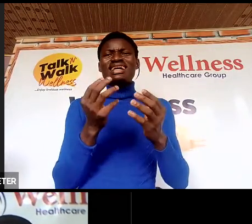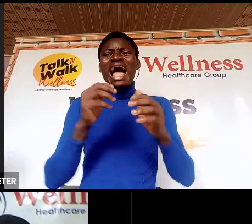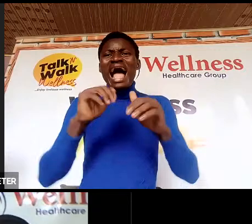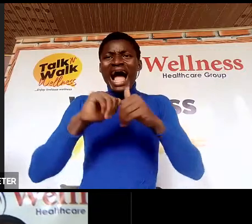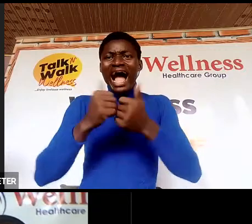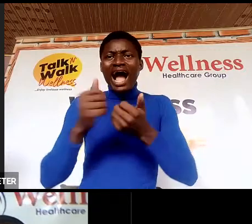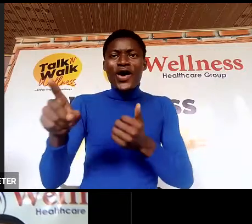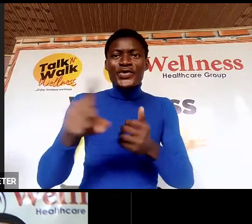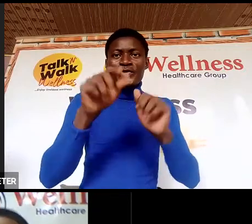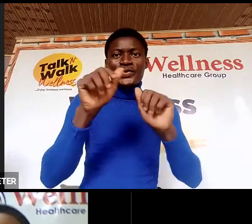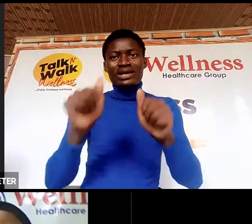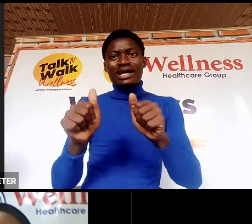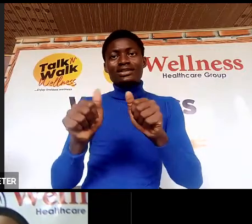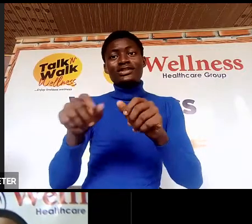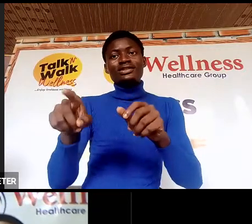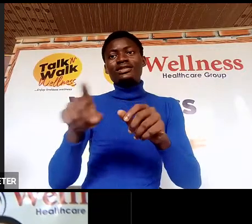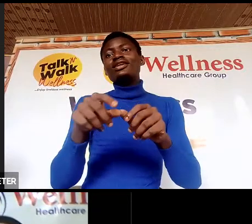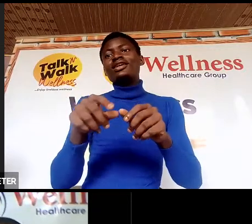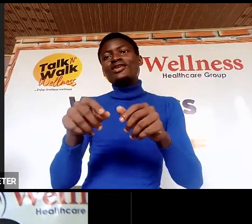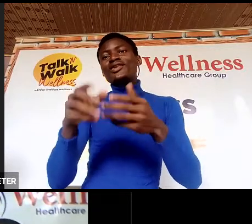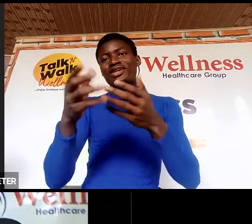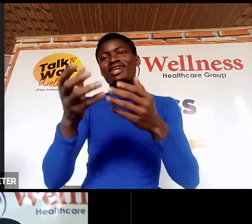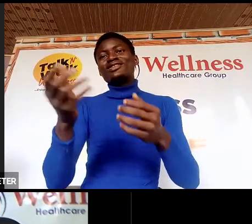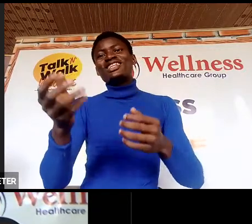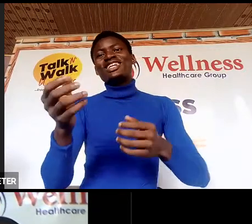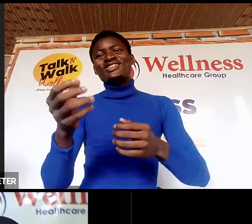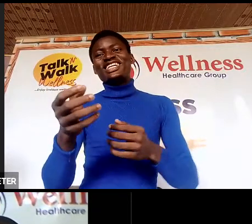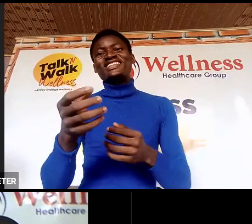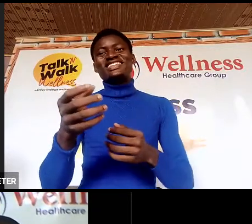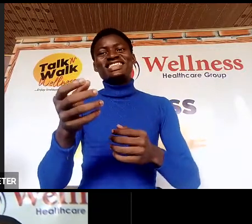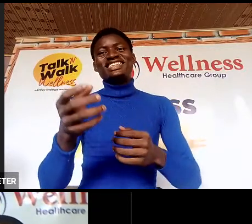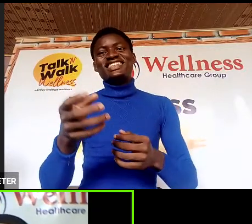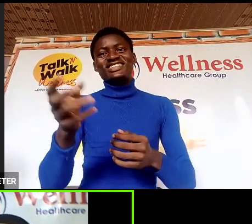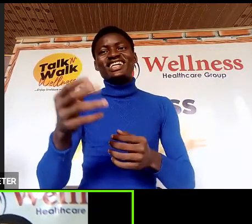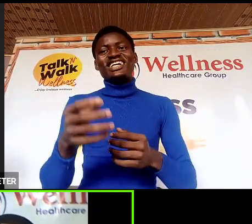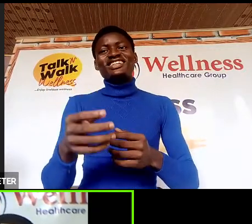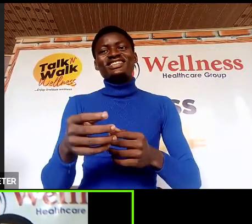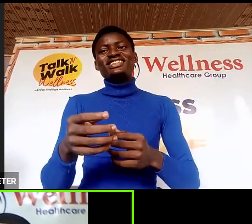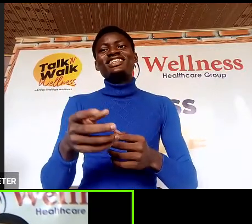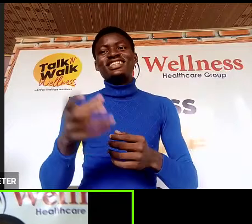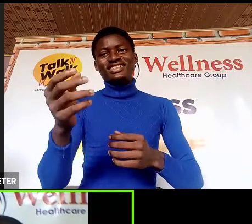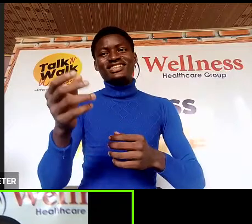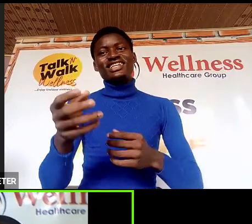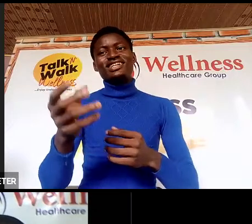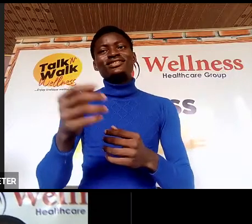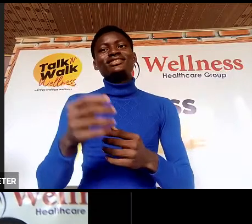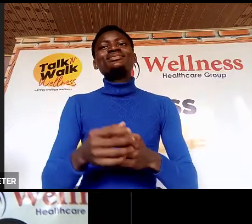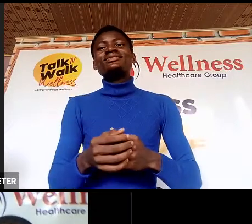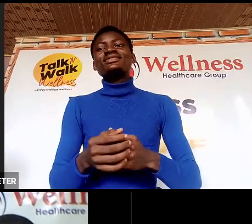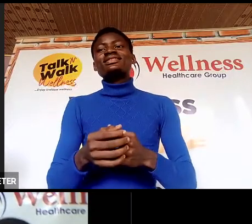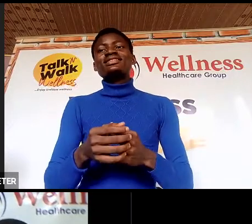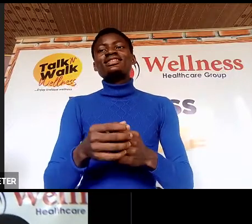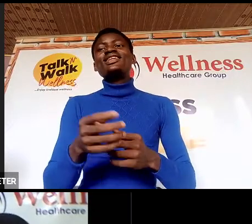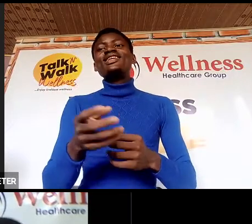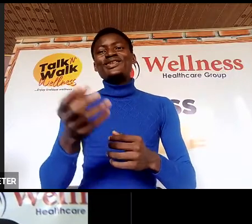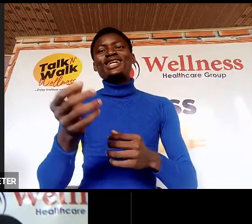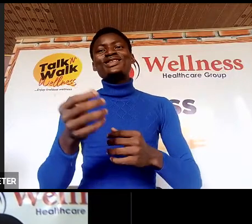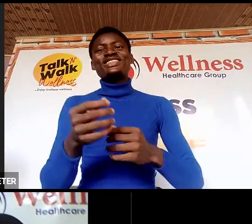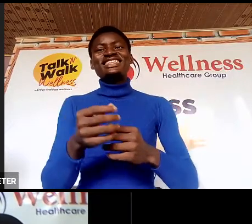No, it's good at what he does. Mr. Joshua, yes, if you want it slow down, just do like this. Slow. Yes.